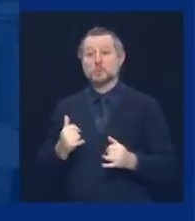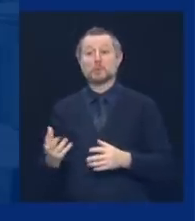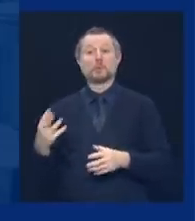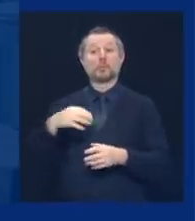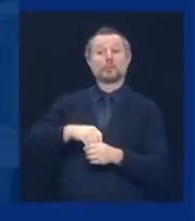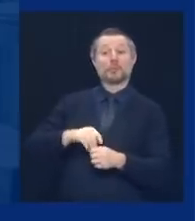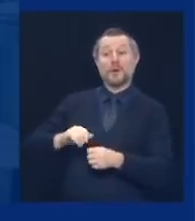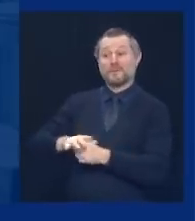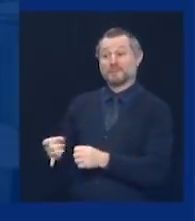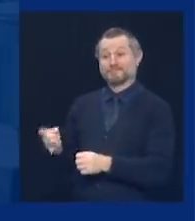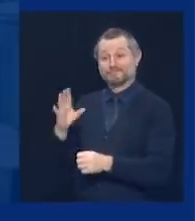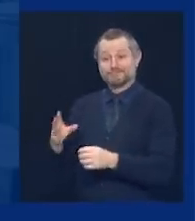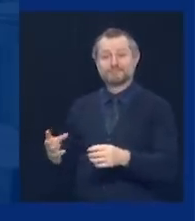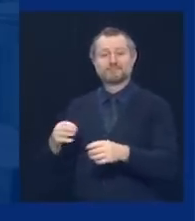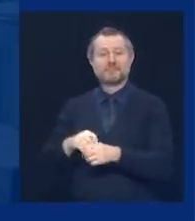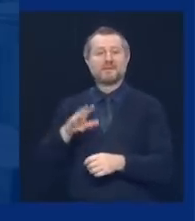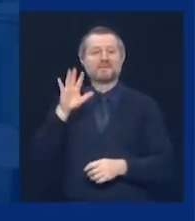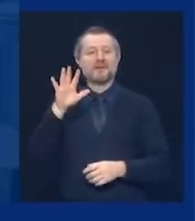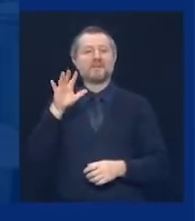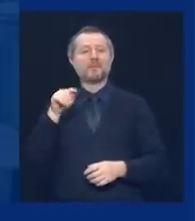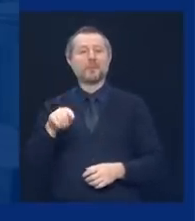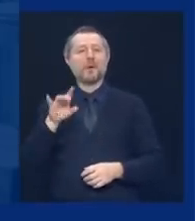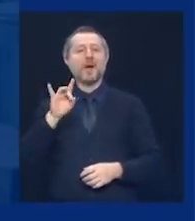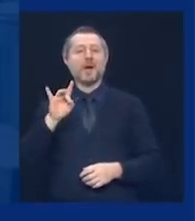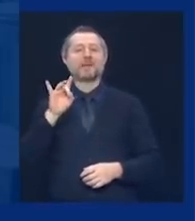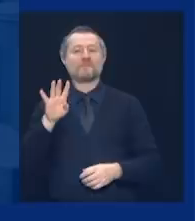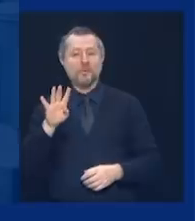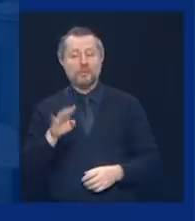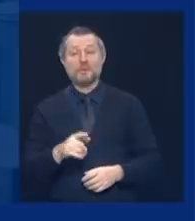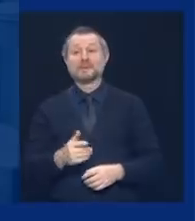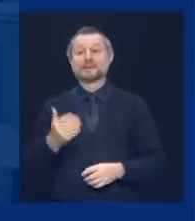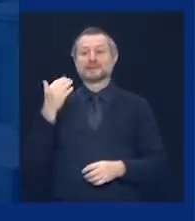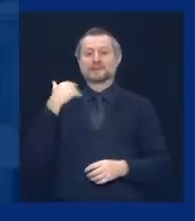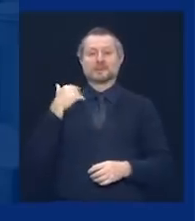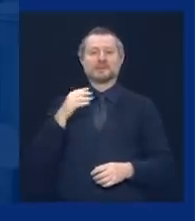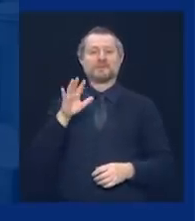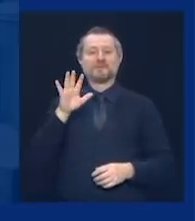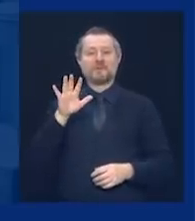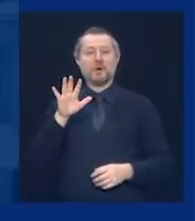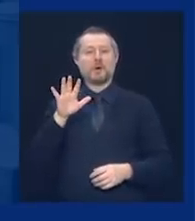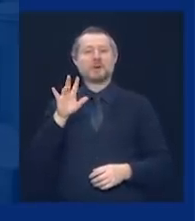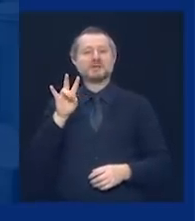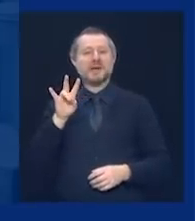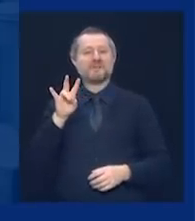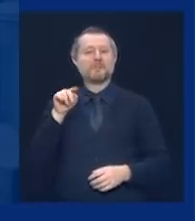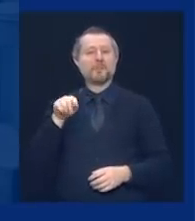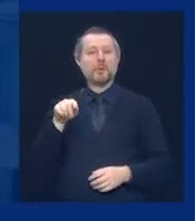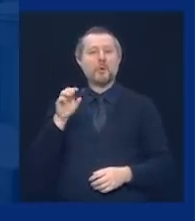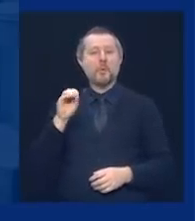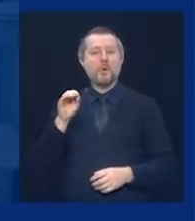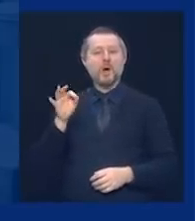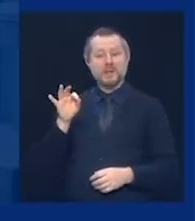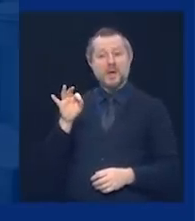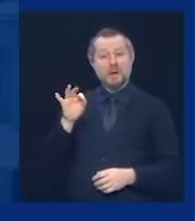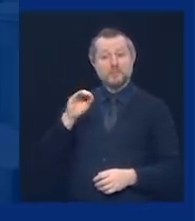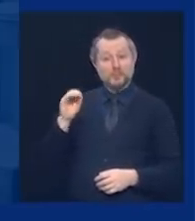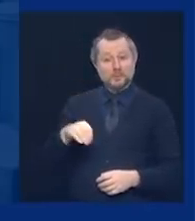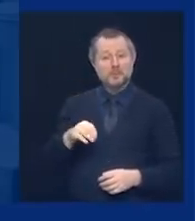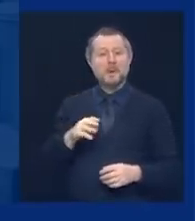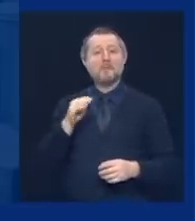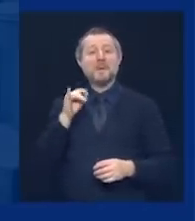microclusters, 5.8. It was 5.89. Positivity microclusters, 7.09,